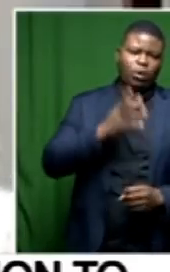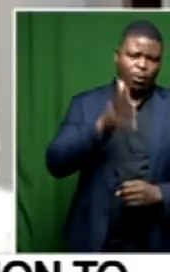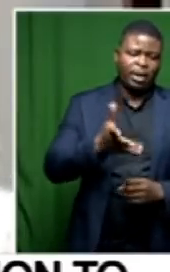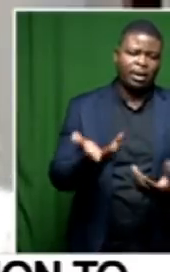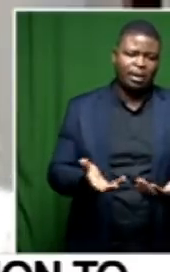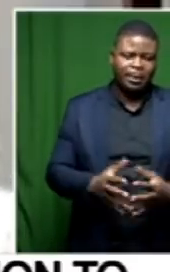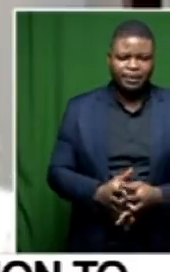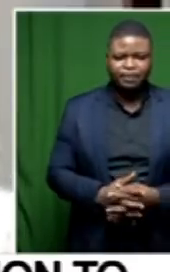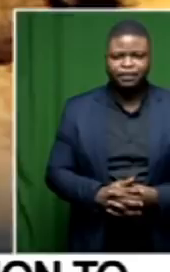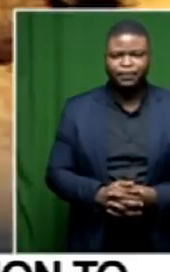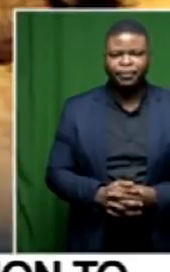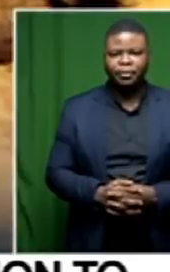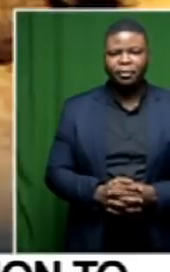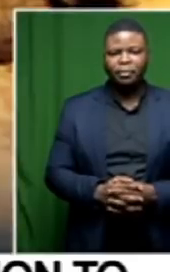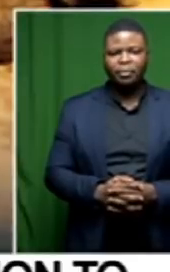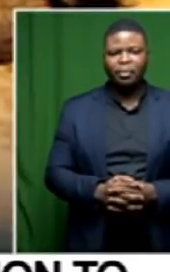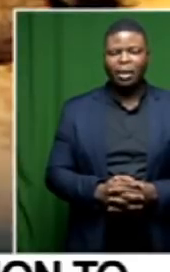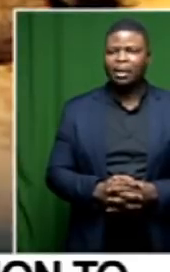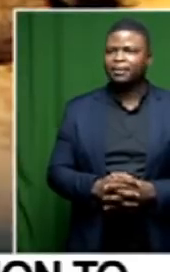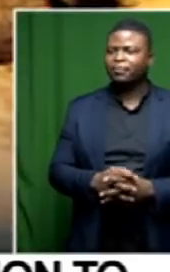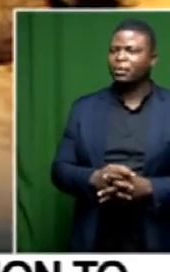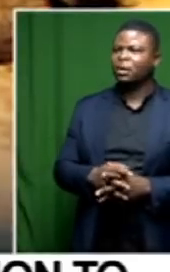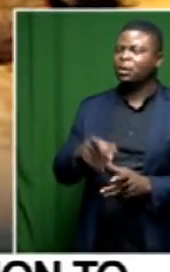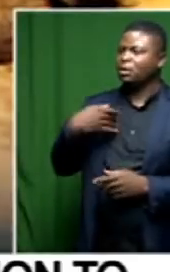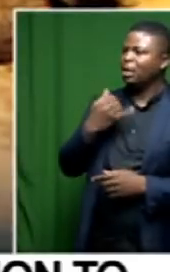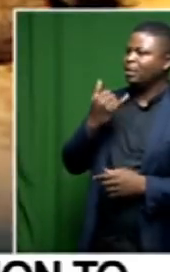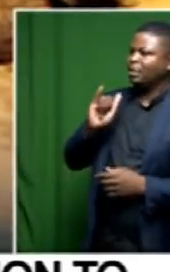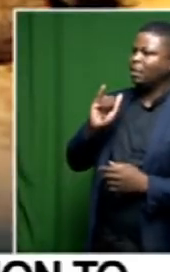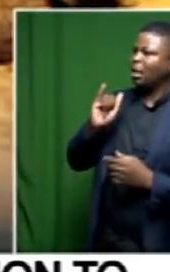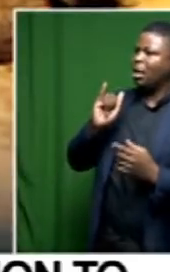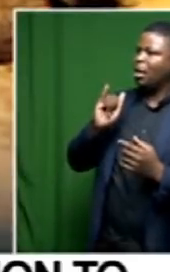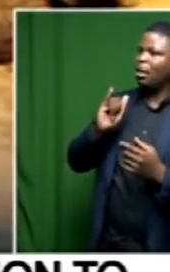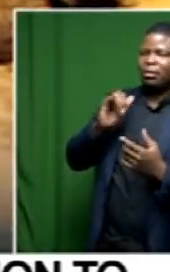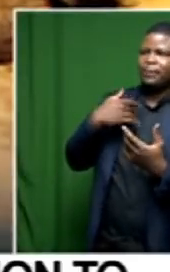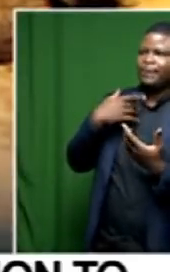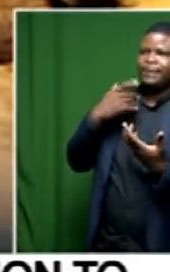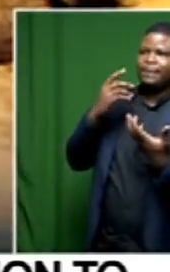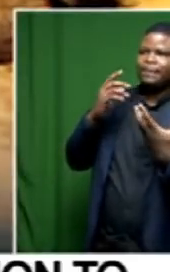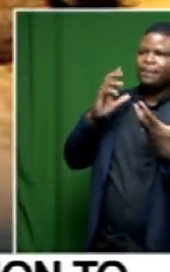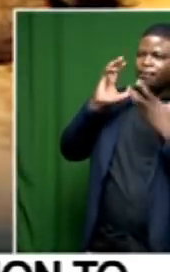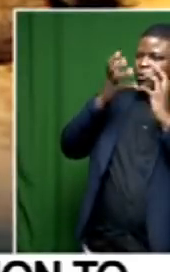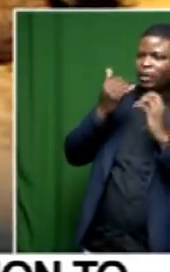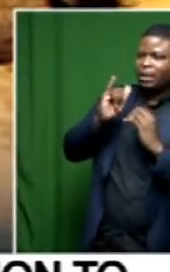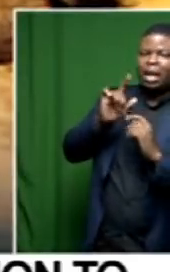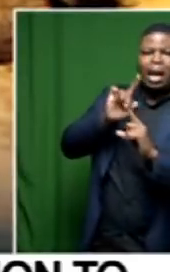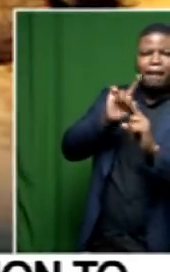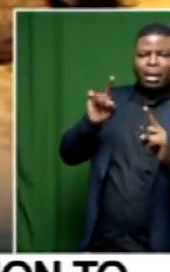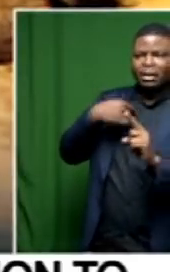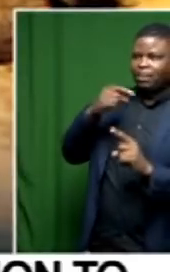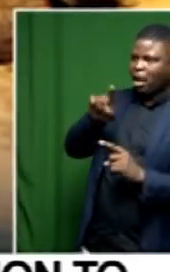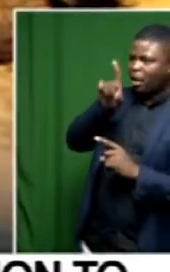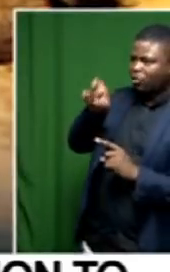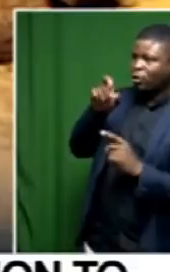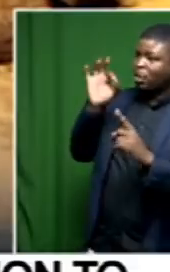So I'm still just slightly at sea here, Mr. Nkosi. So explain to us in this